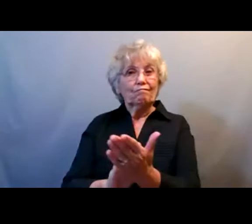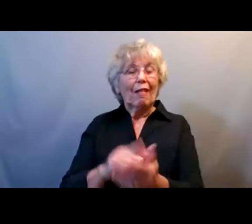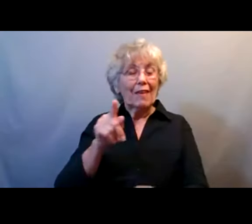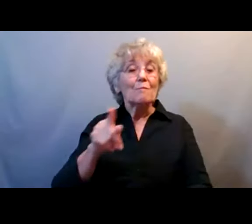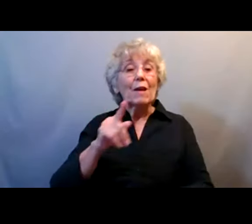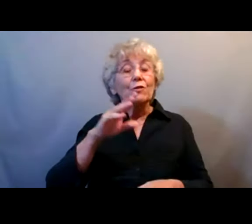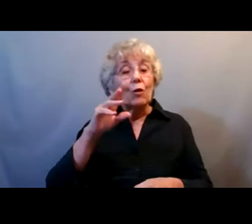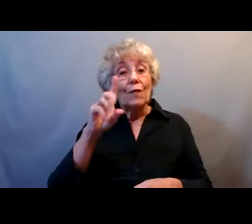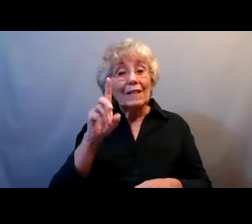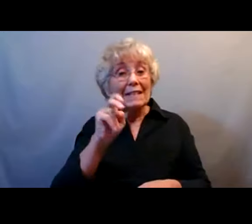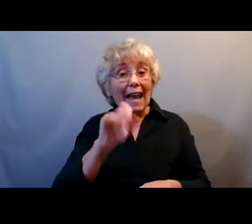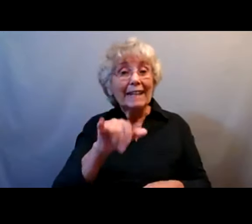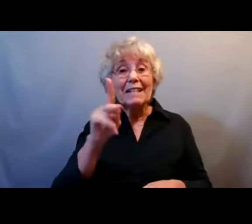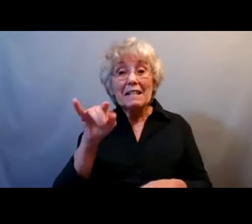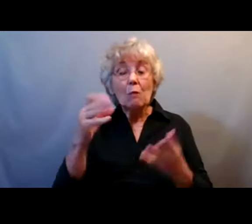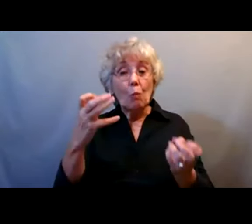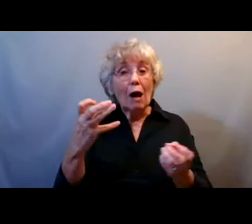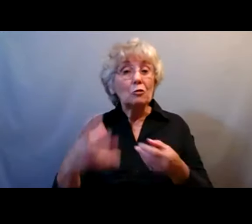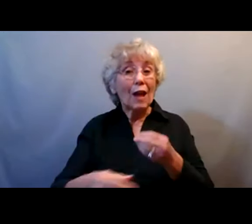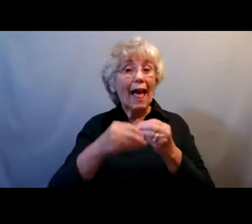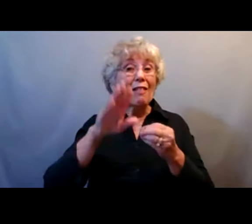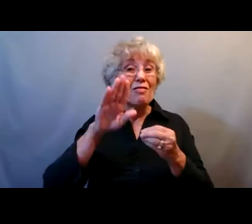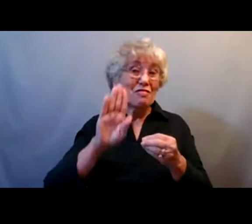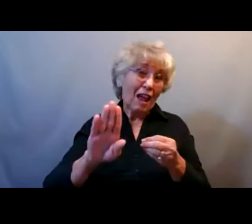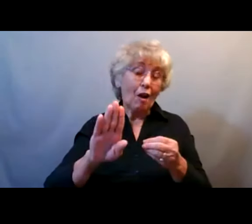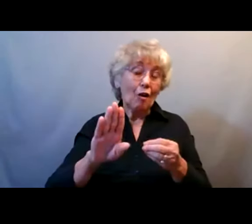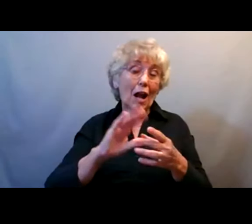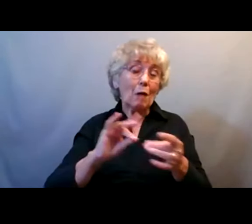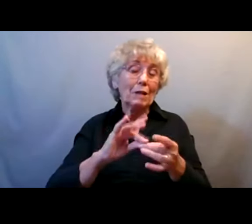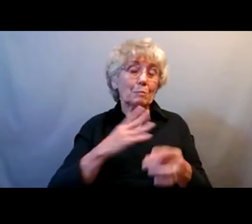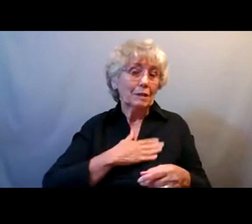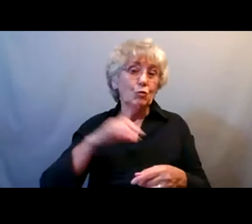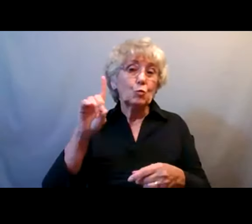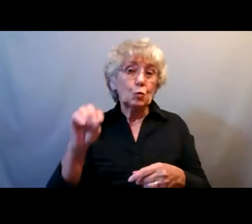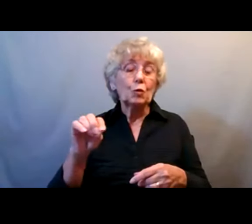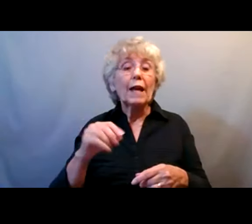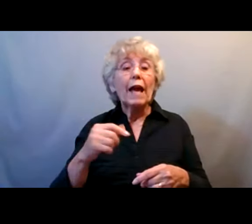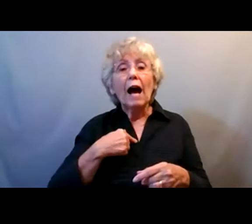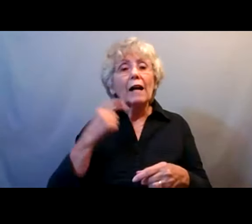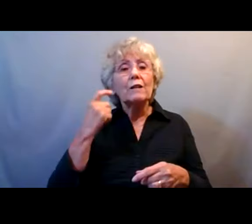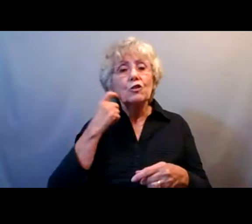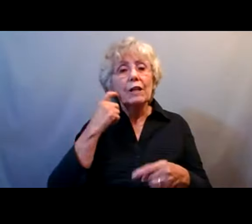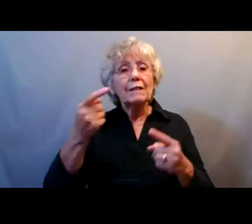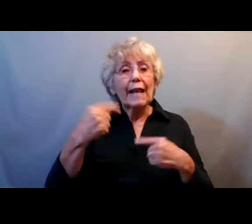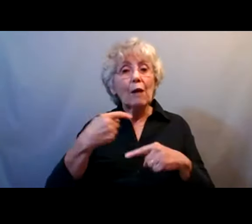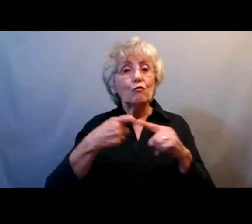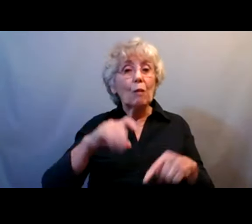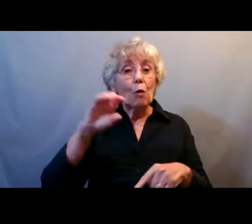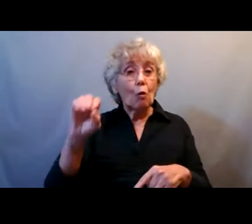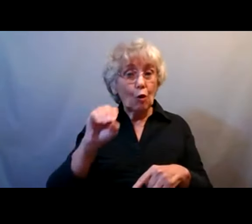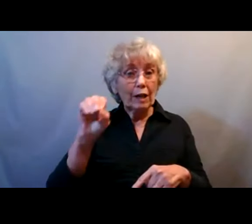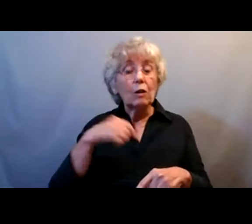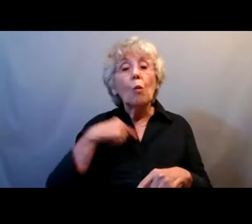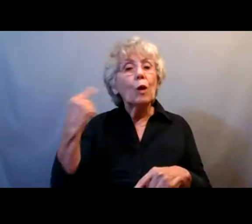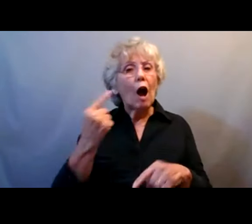Denny or Kevin would like to chime in, please do. You know, I think that I just came from Oregon, and we always look